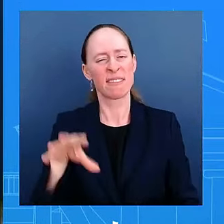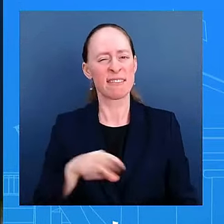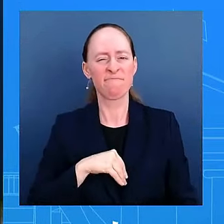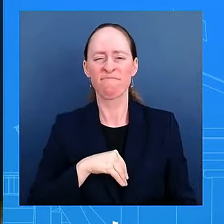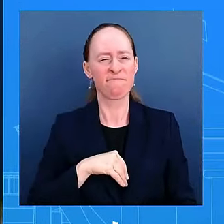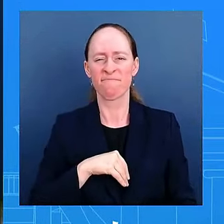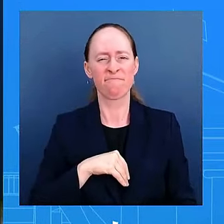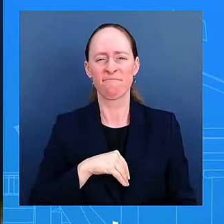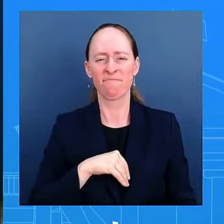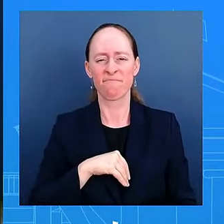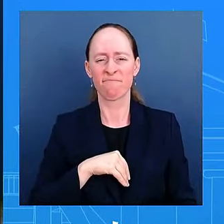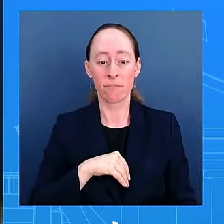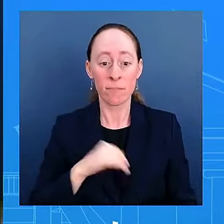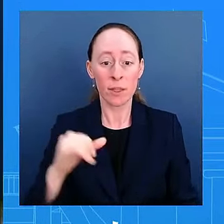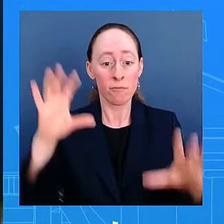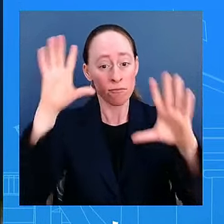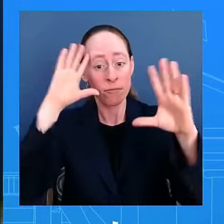that